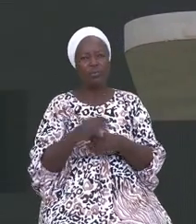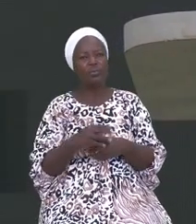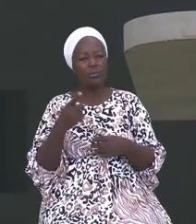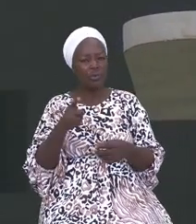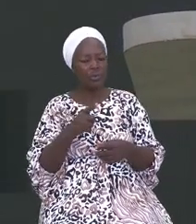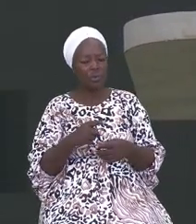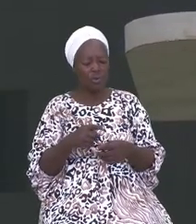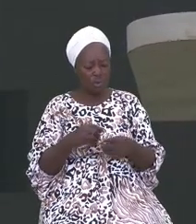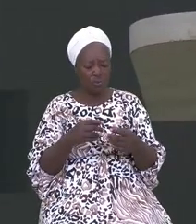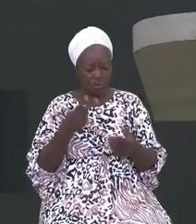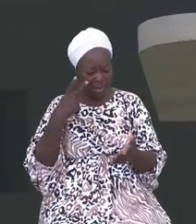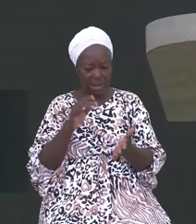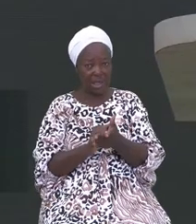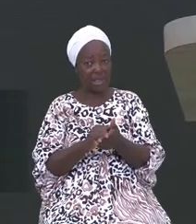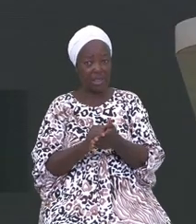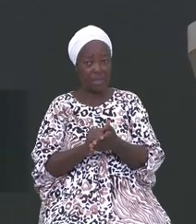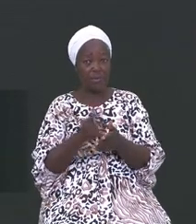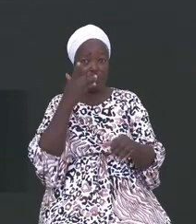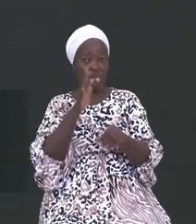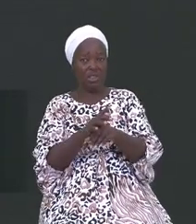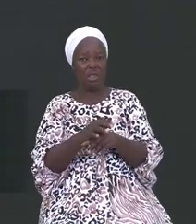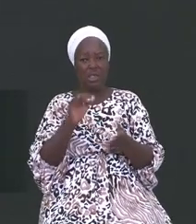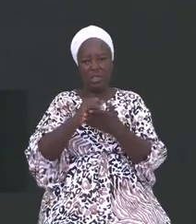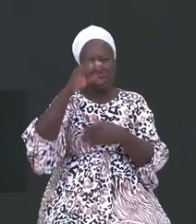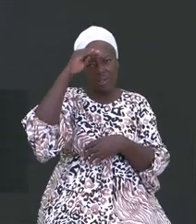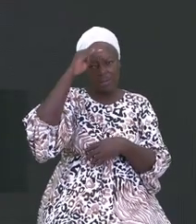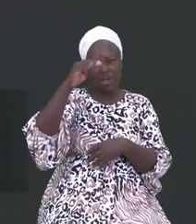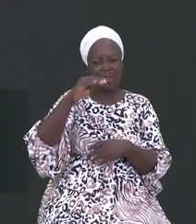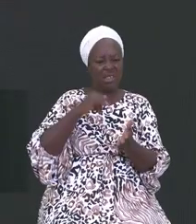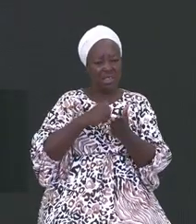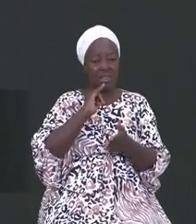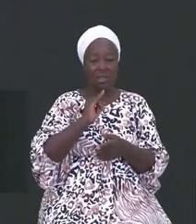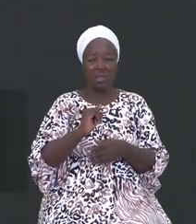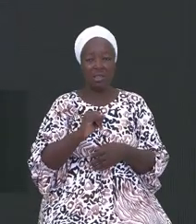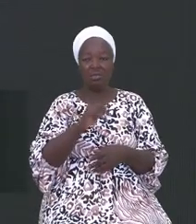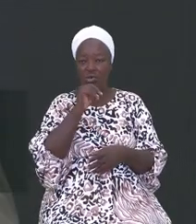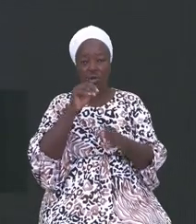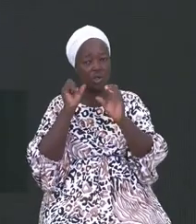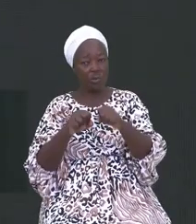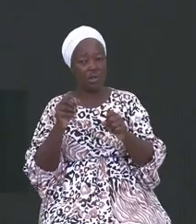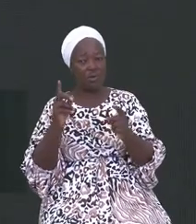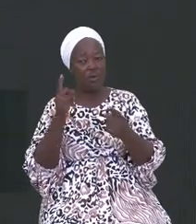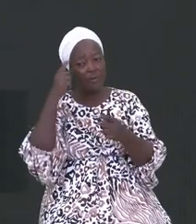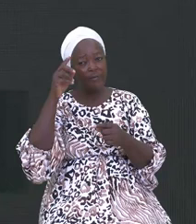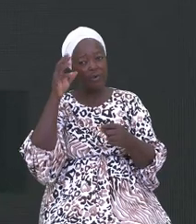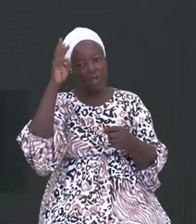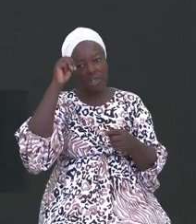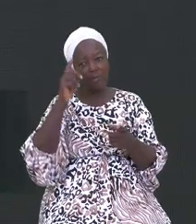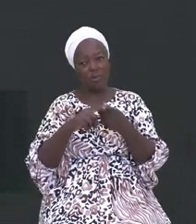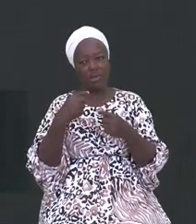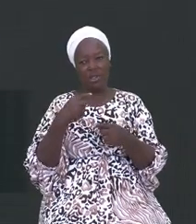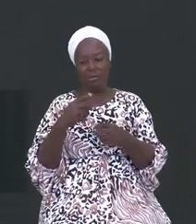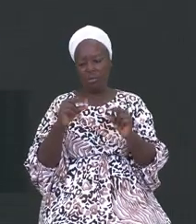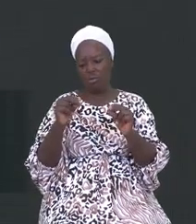that man, generally, it will be impossible for him to say, I didn't mean that.